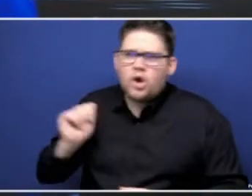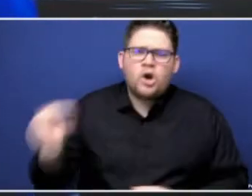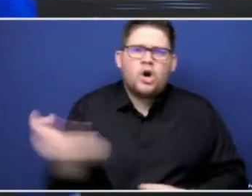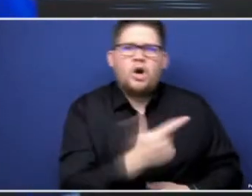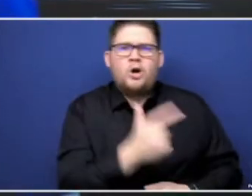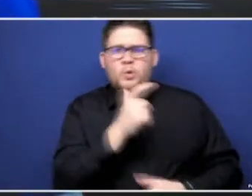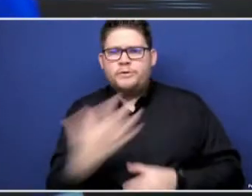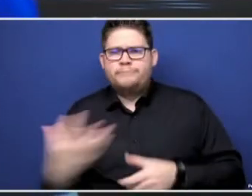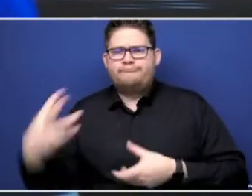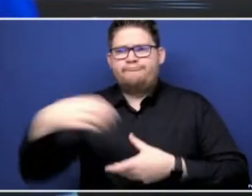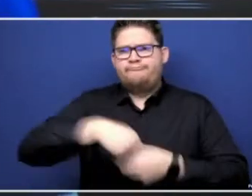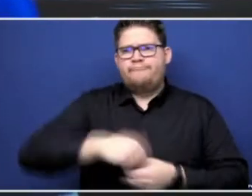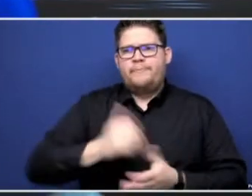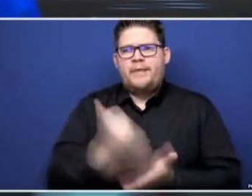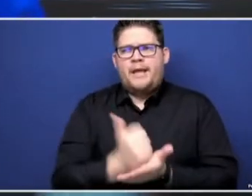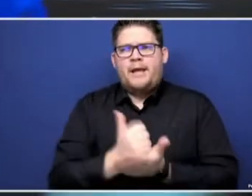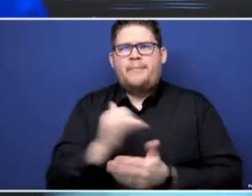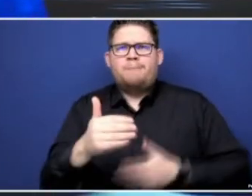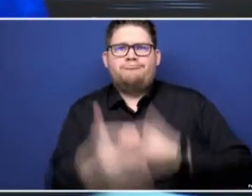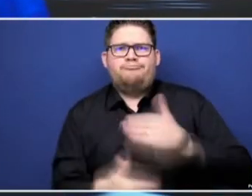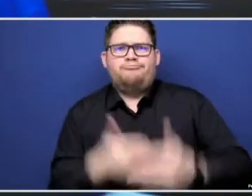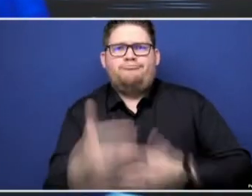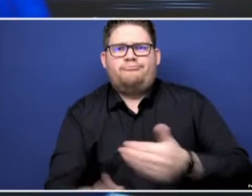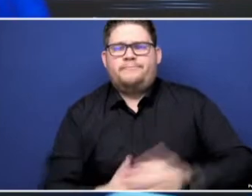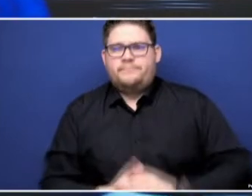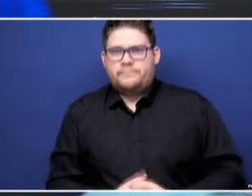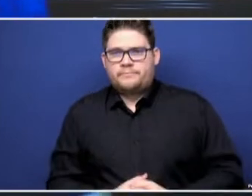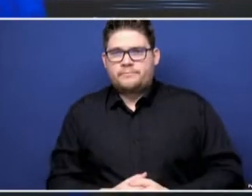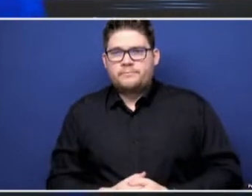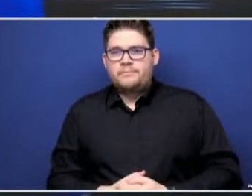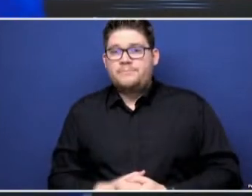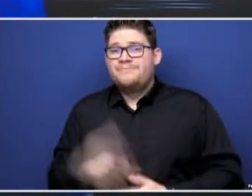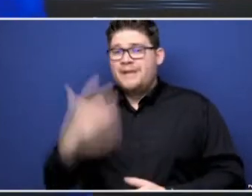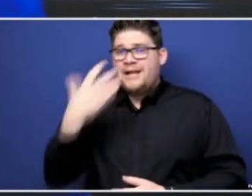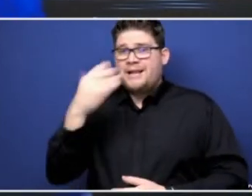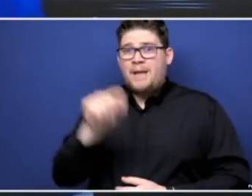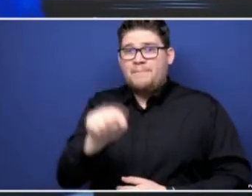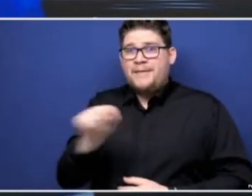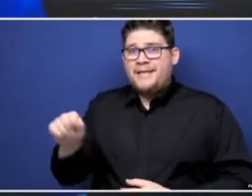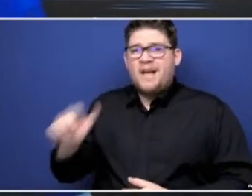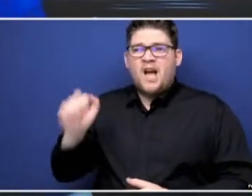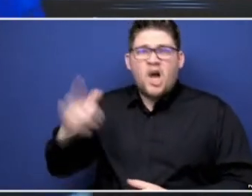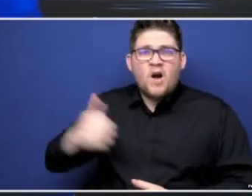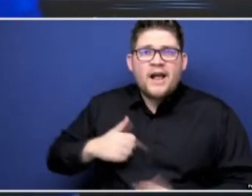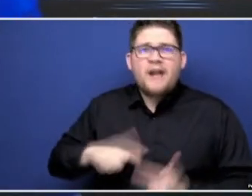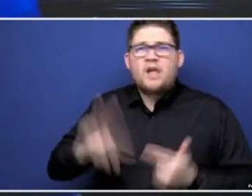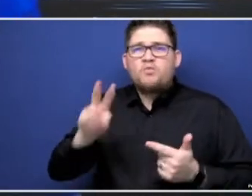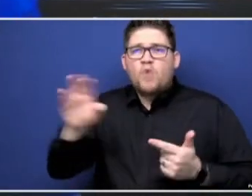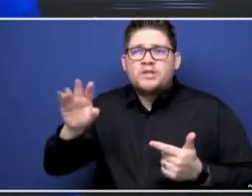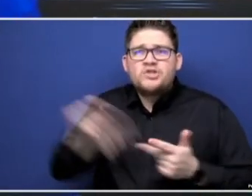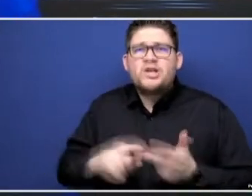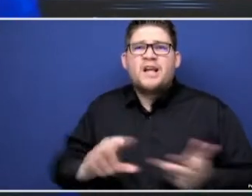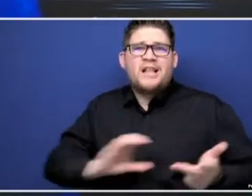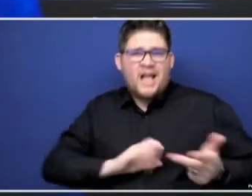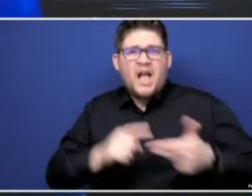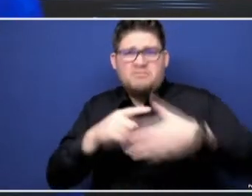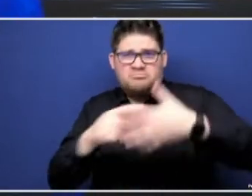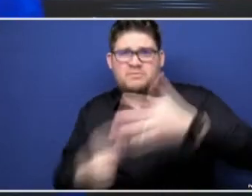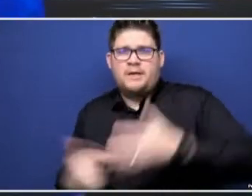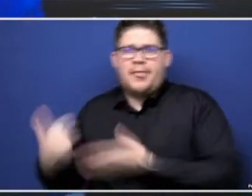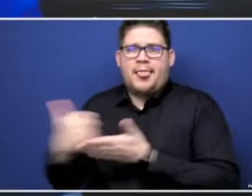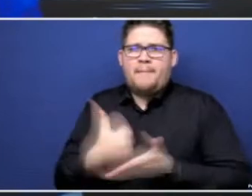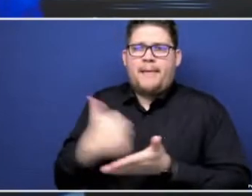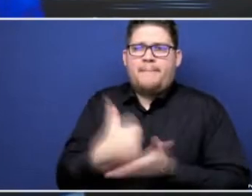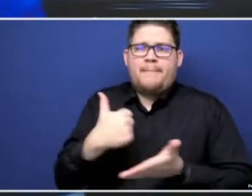Like myself, I am on reduced hours. I went from full-time to part-time, and that impacted us